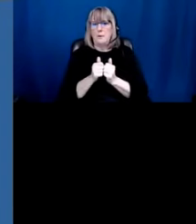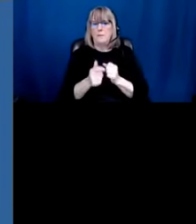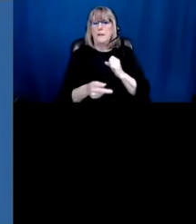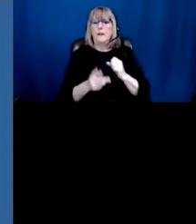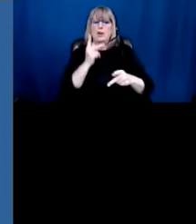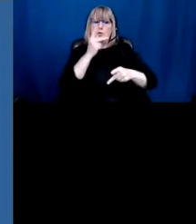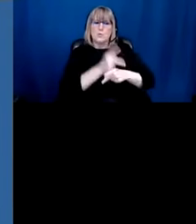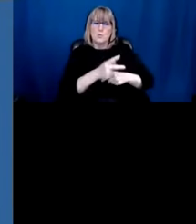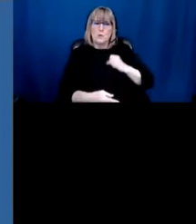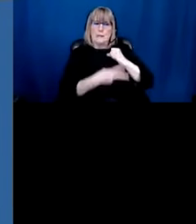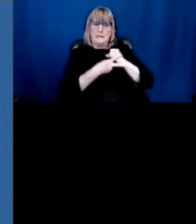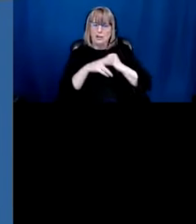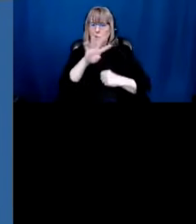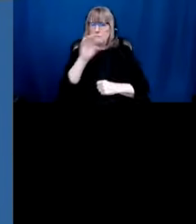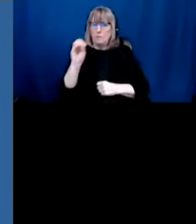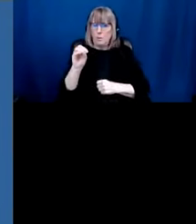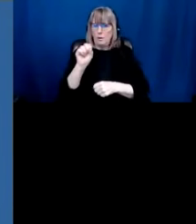of 40 jobs. So,